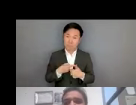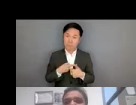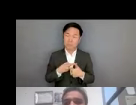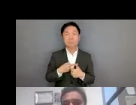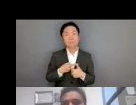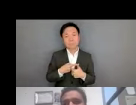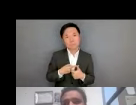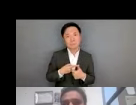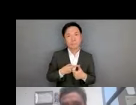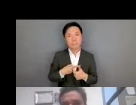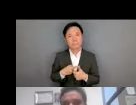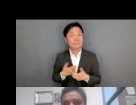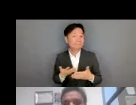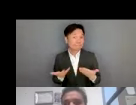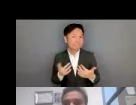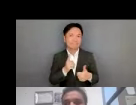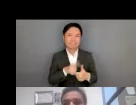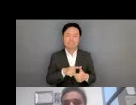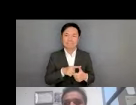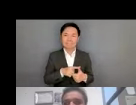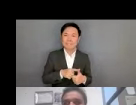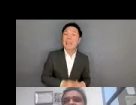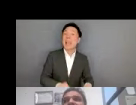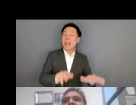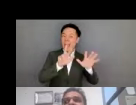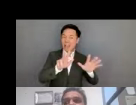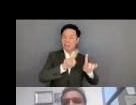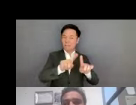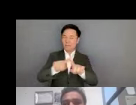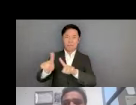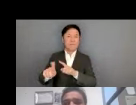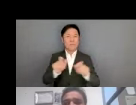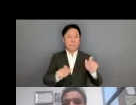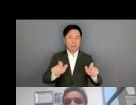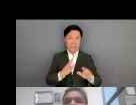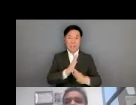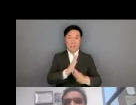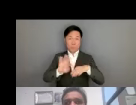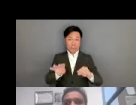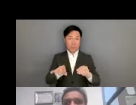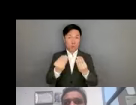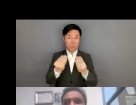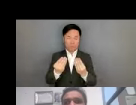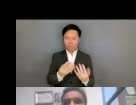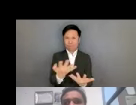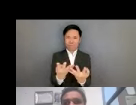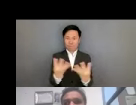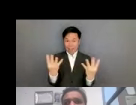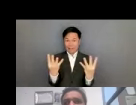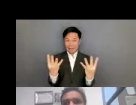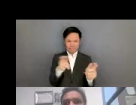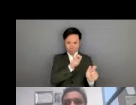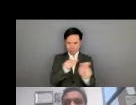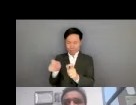we worked mainly with 8 kinds of young people with disabilities, and we trained them on various political